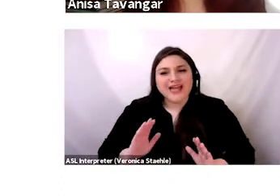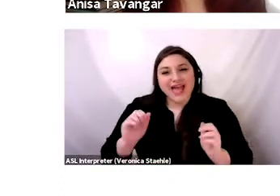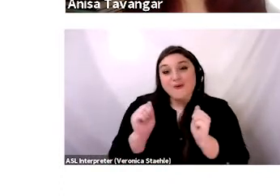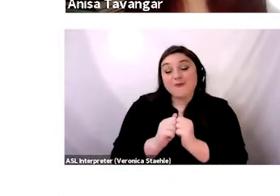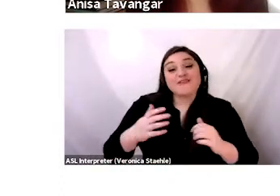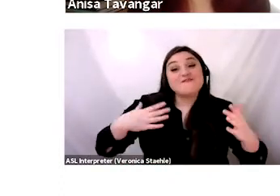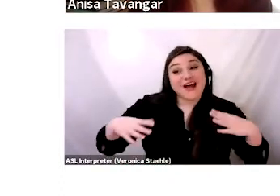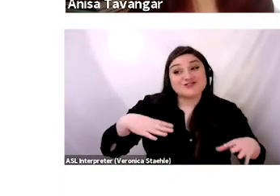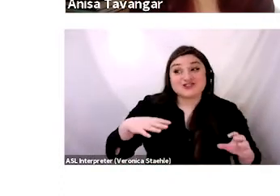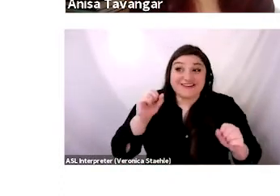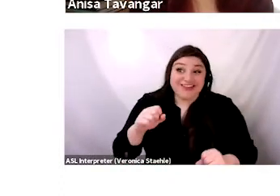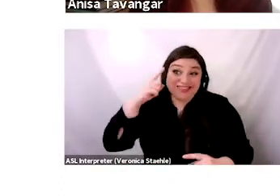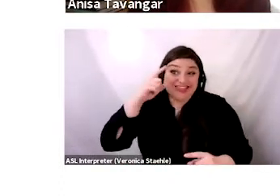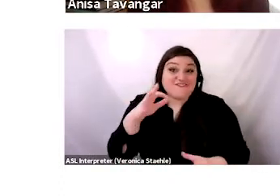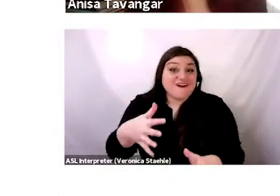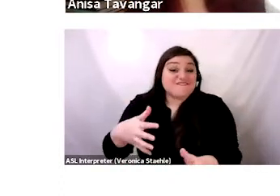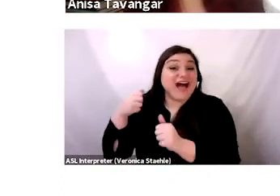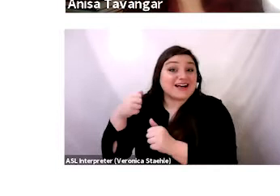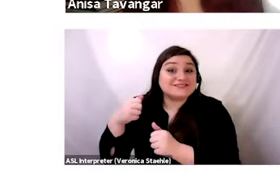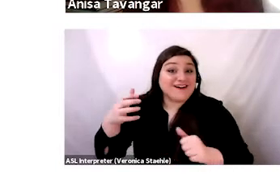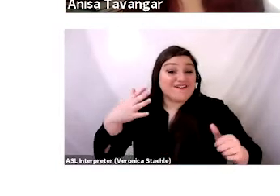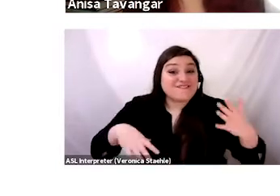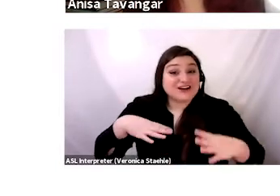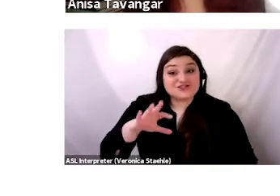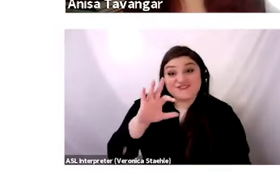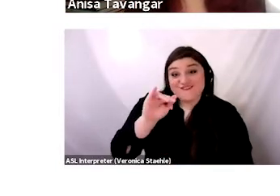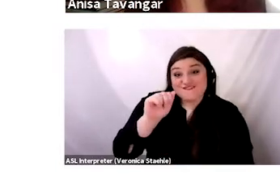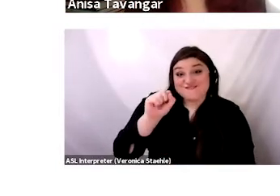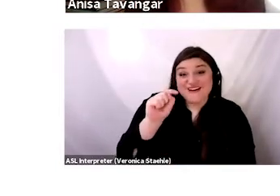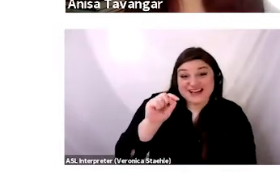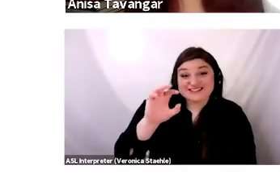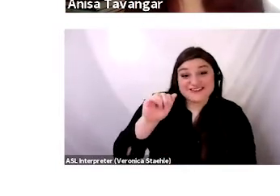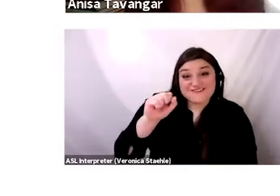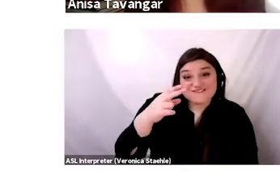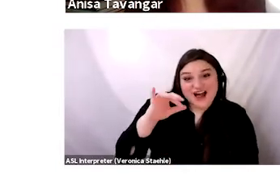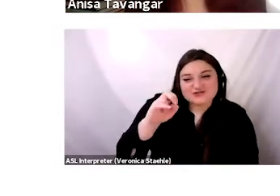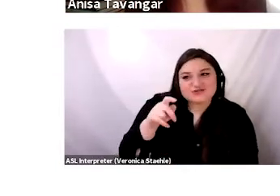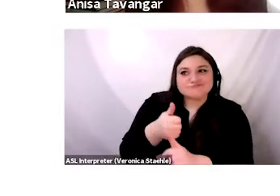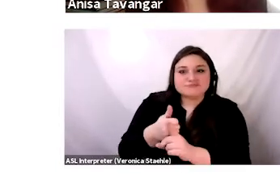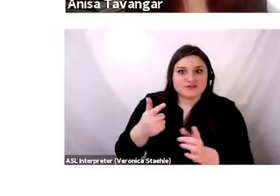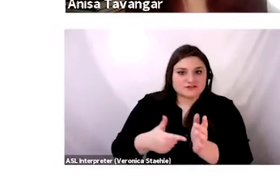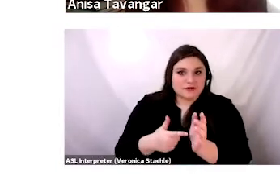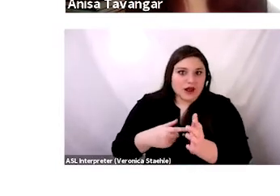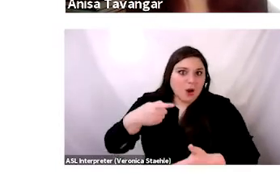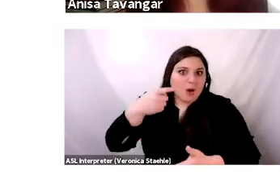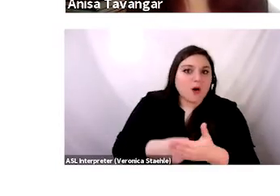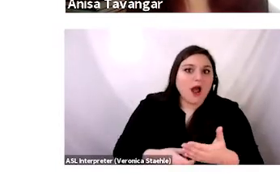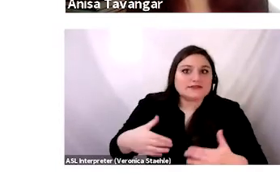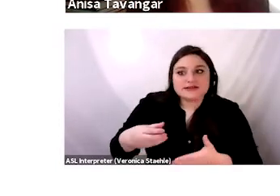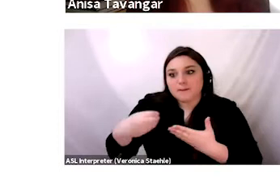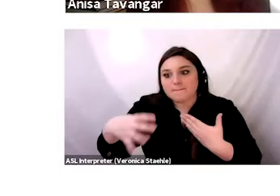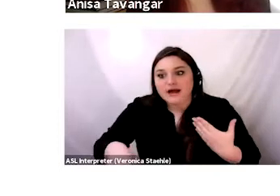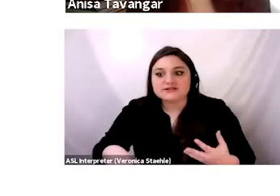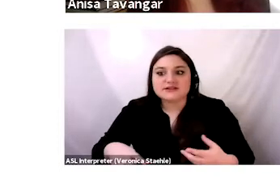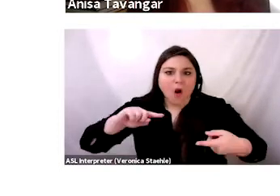about fashion, we can think about fast fashion, we can think about things that are these excessive prices, things that